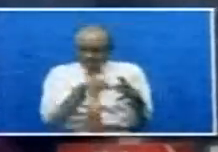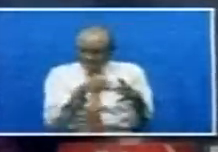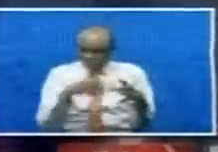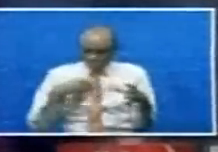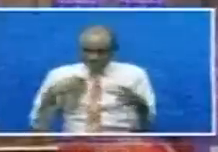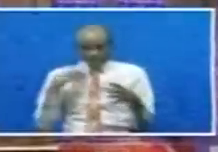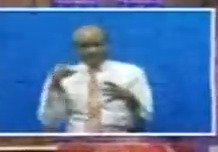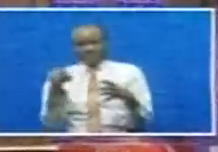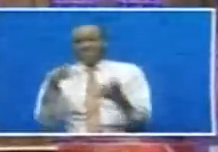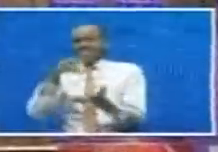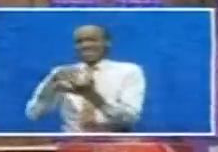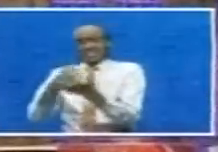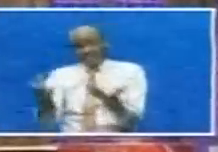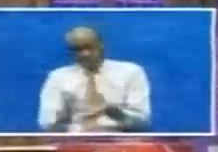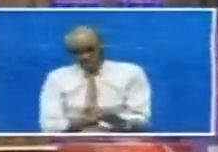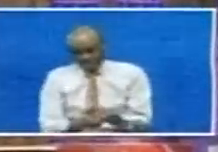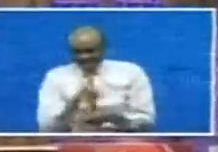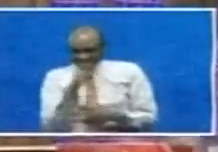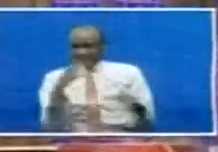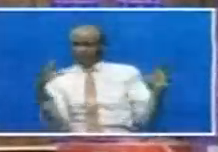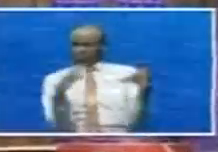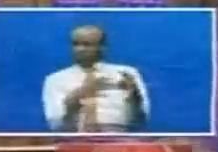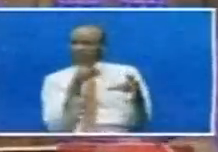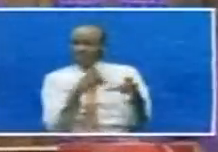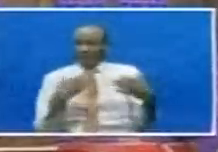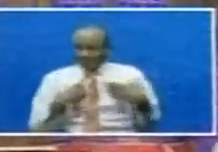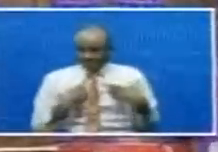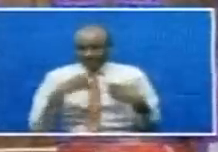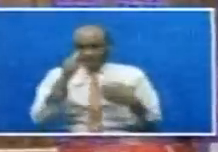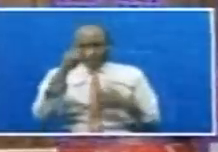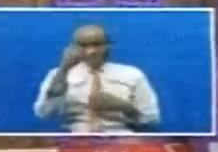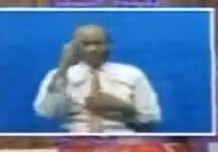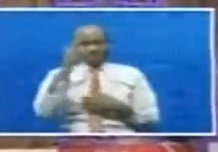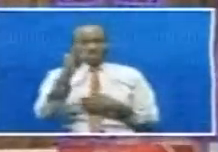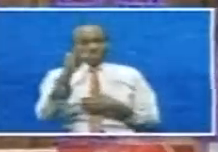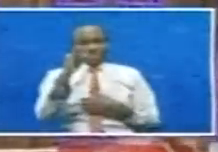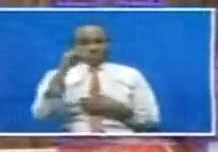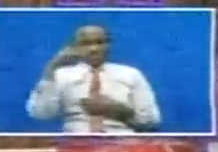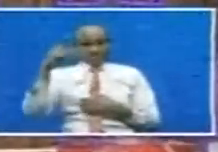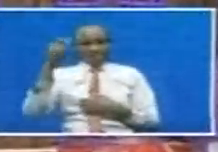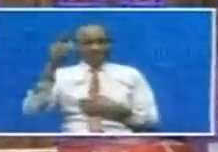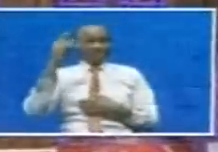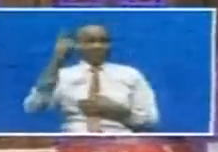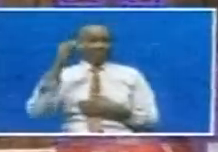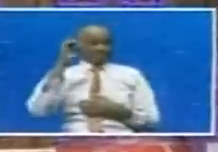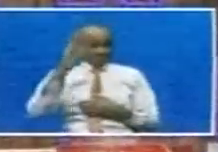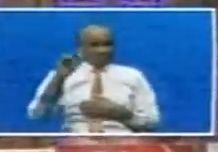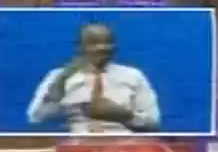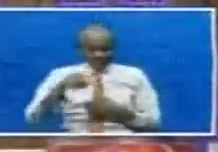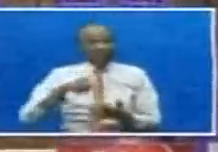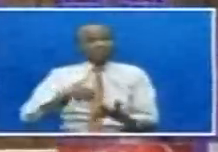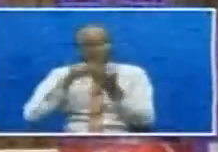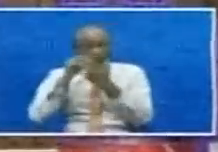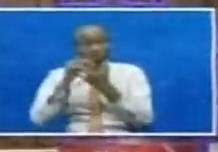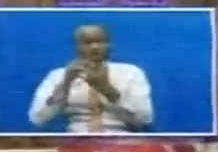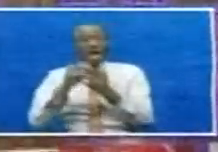parastatals in this country. And that task force was headed by Abdikadir, who is a special advisor for constitutional to